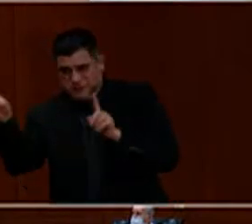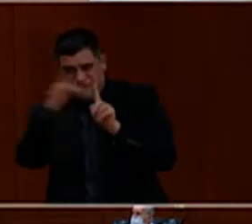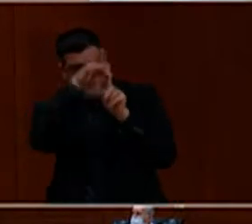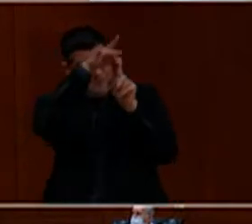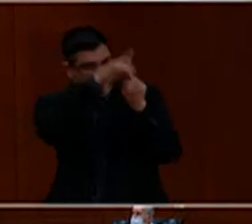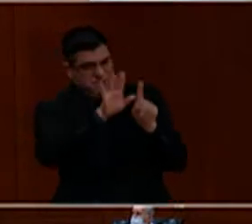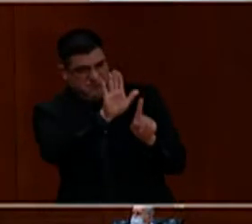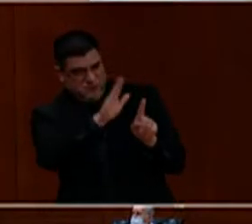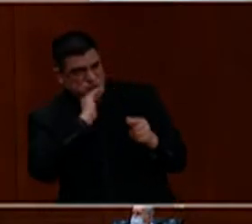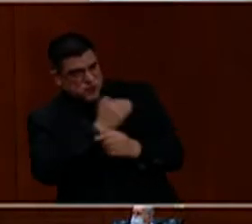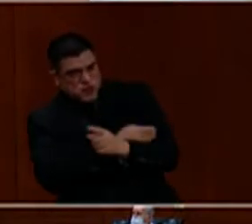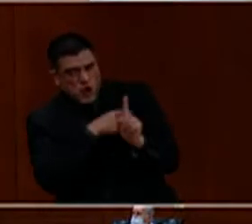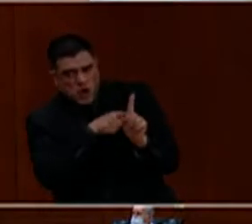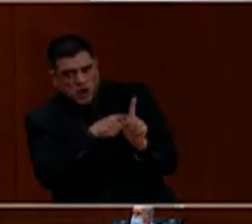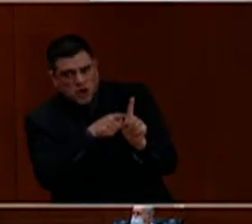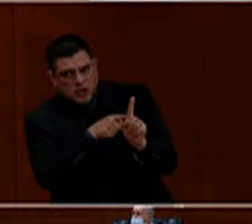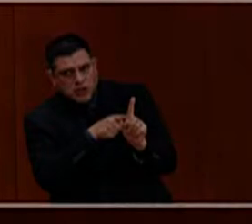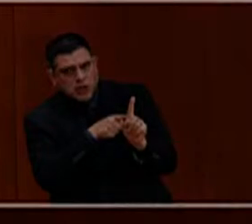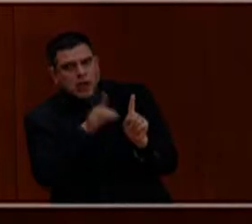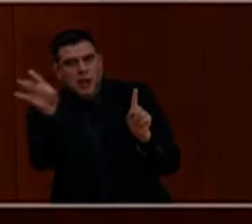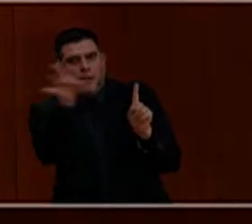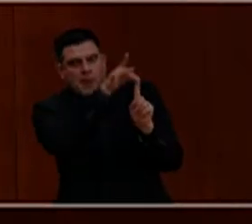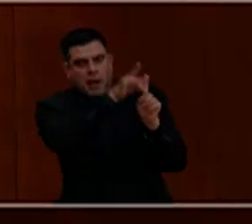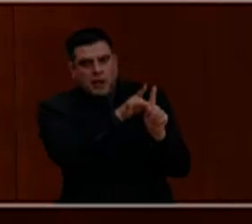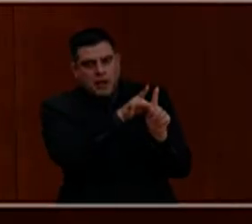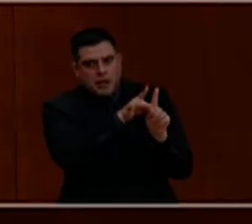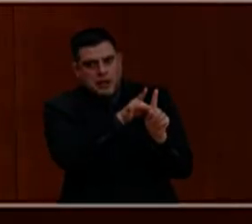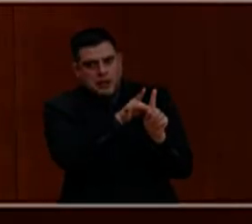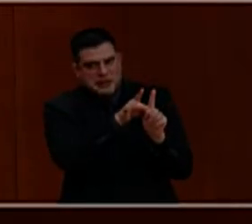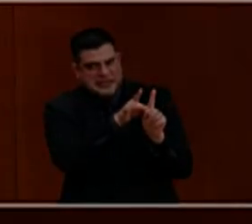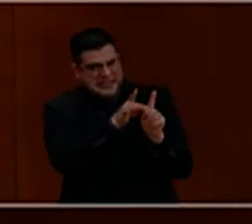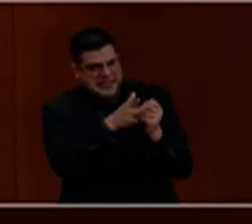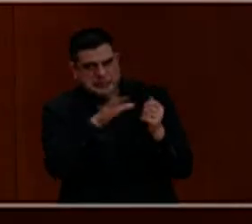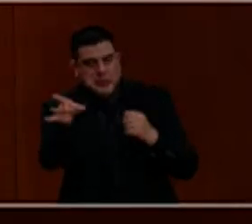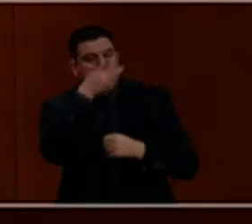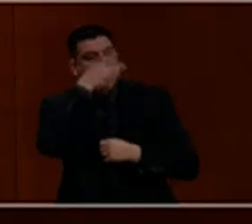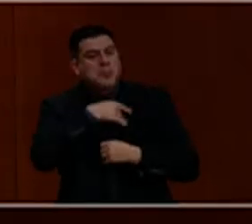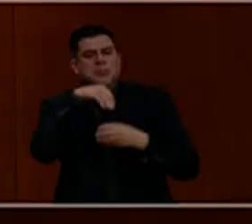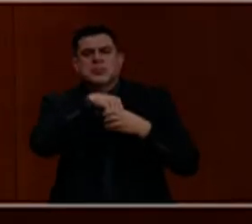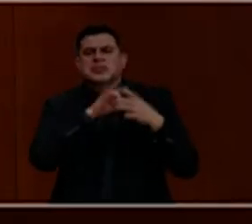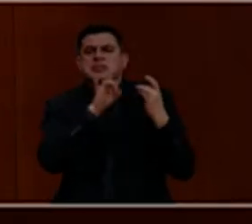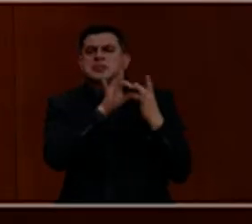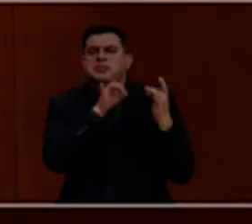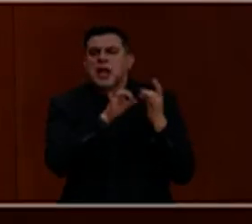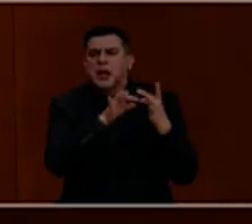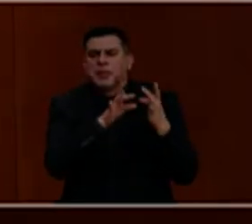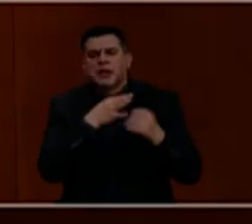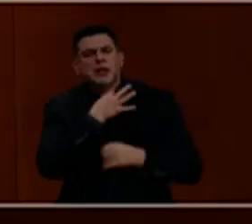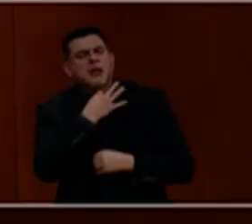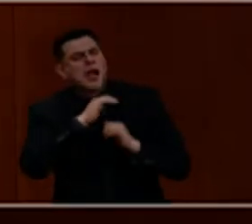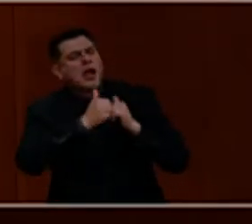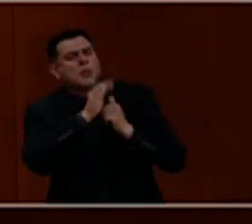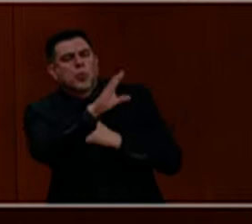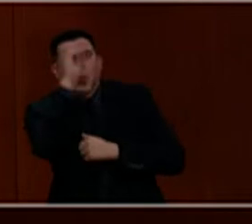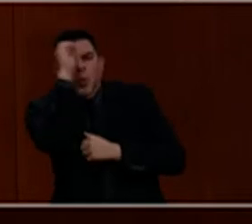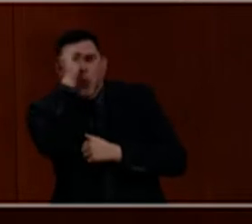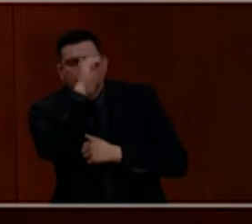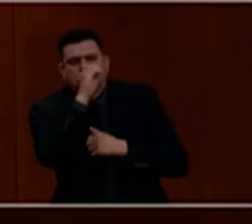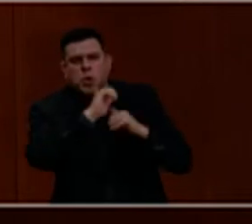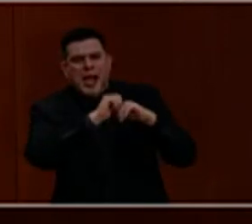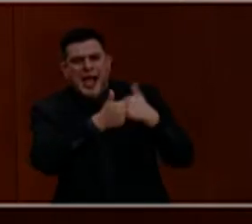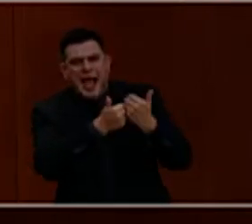state has handled the reopening? And would you like to have seen anything done differently?